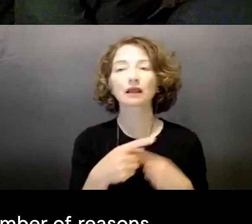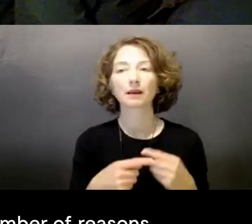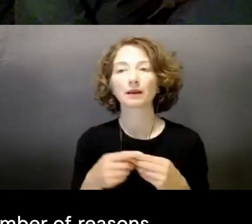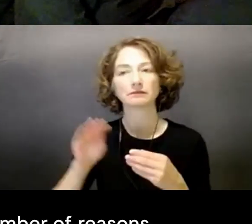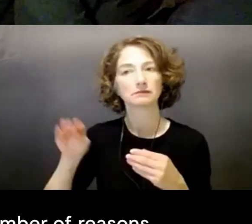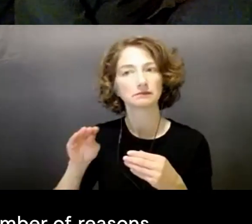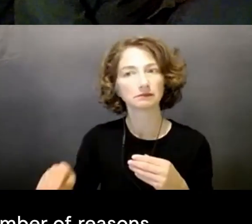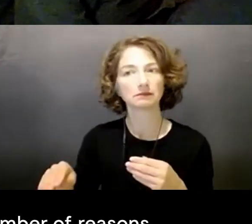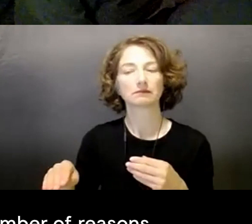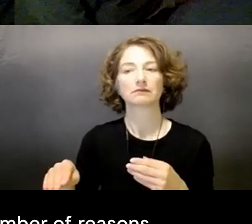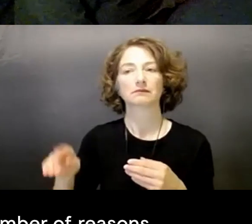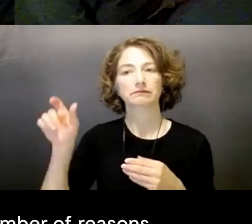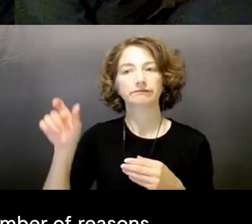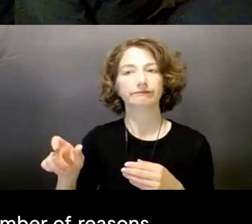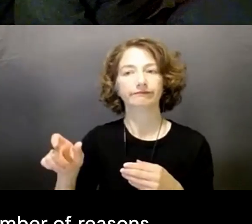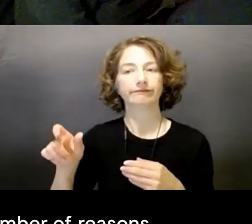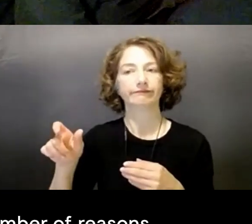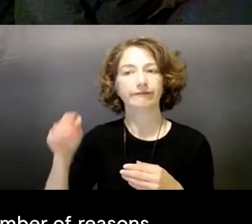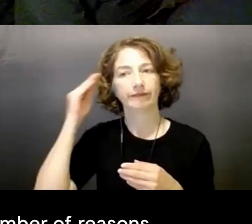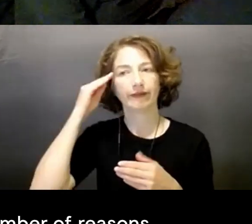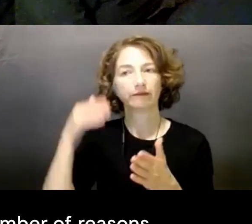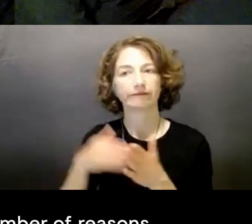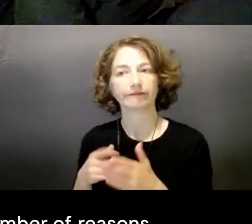a number of reasons for that are very